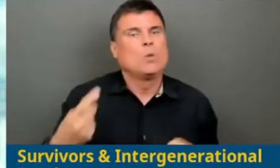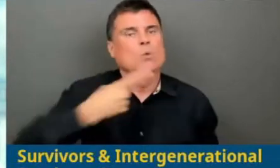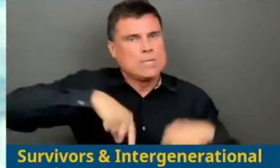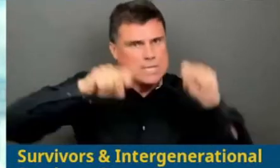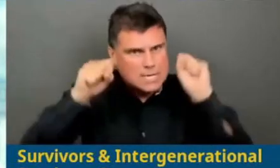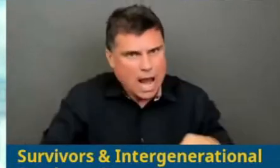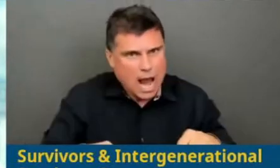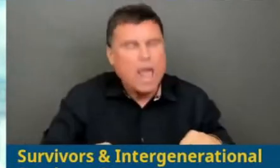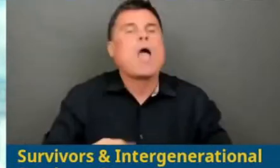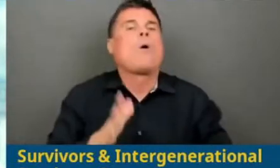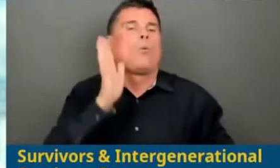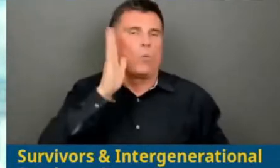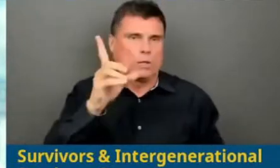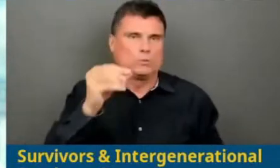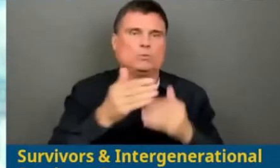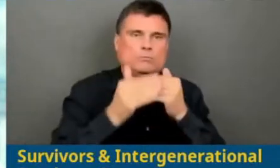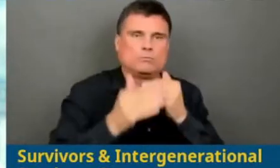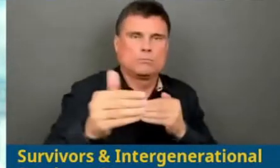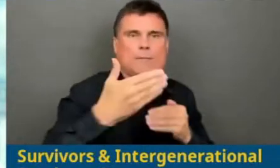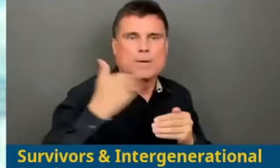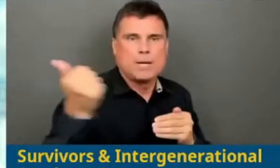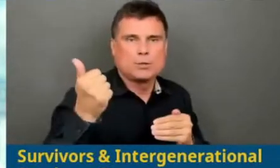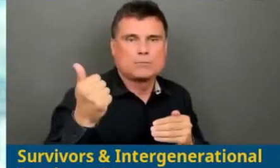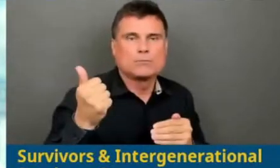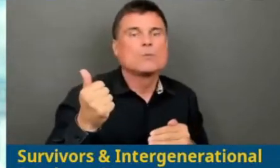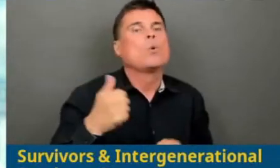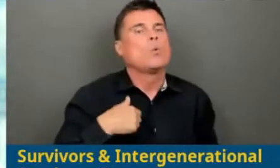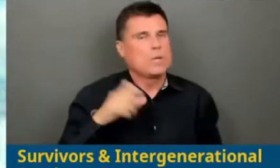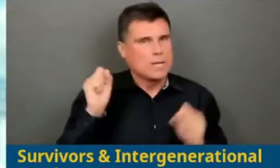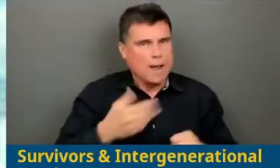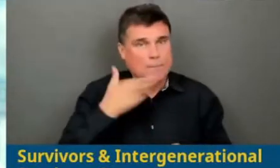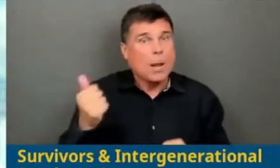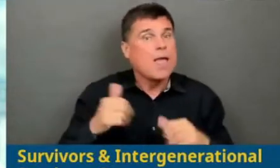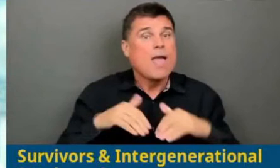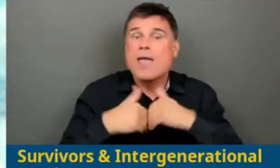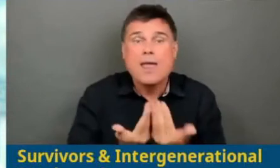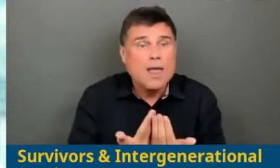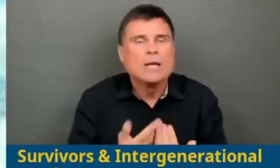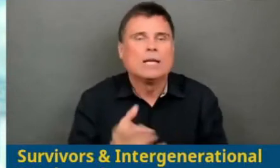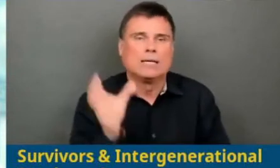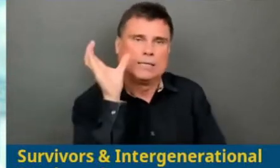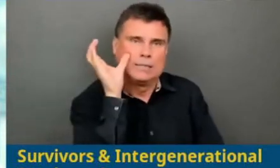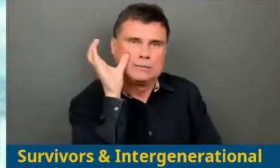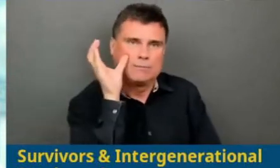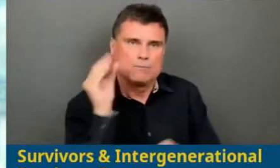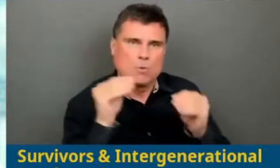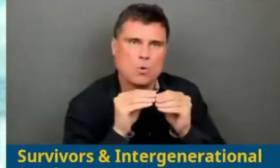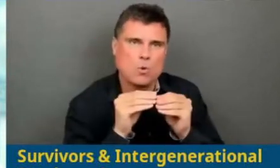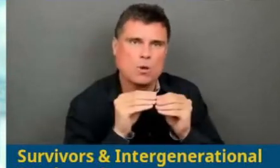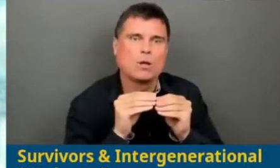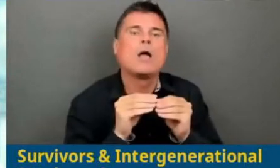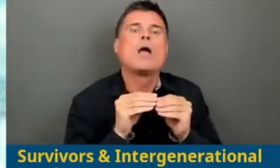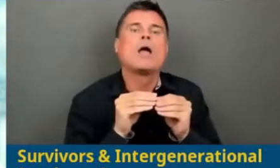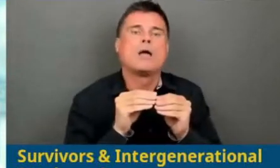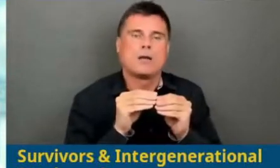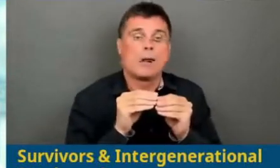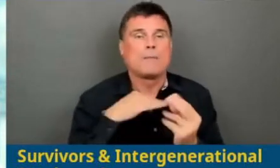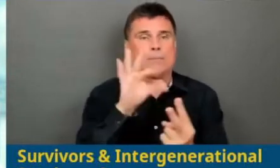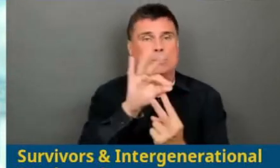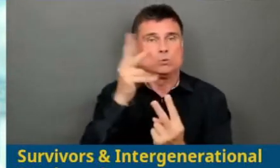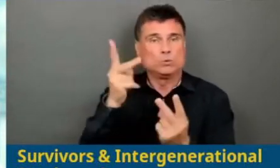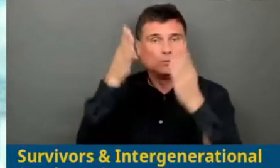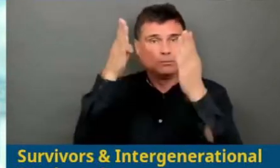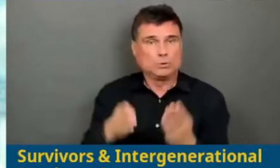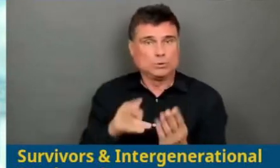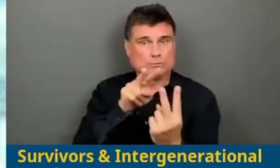One way we can do better is by listening more. The two people we have appointed as First Nation liaisons for this work will help us do